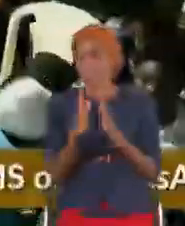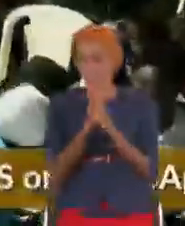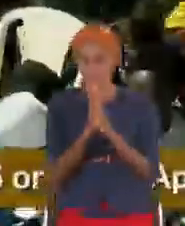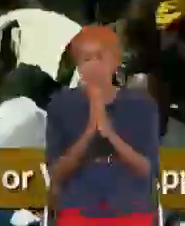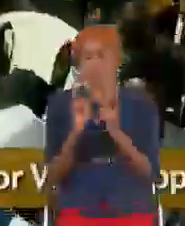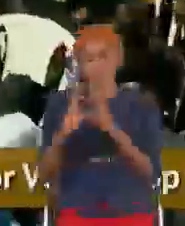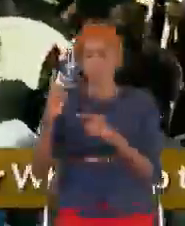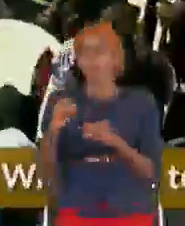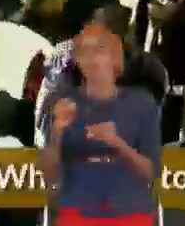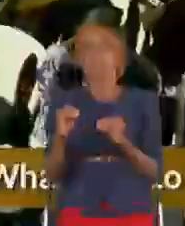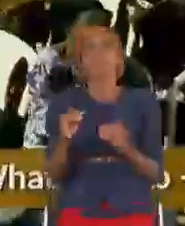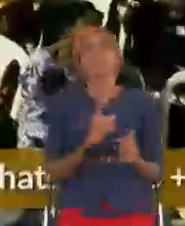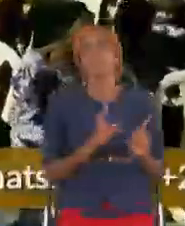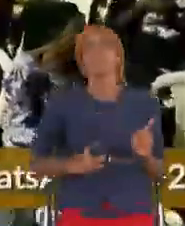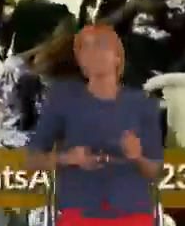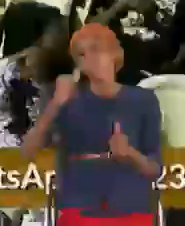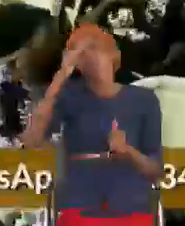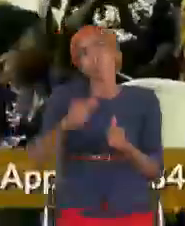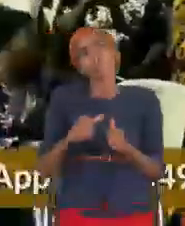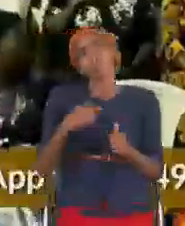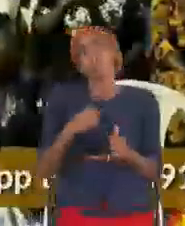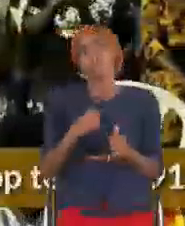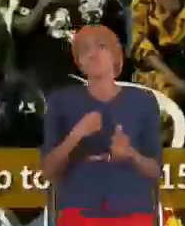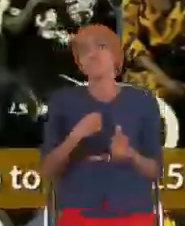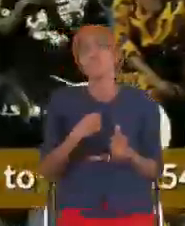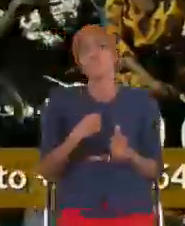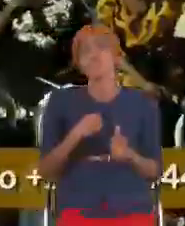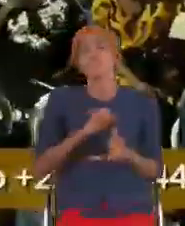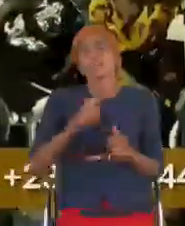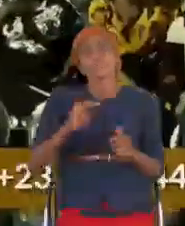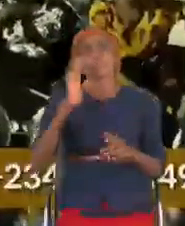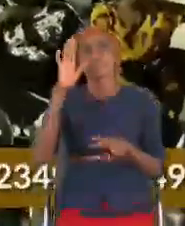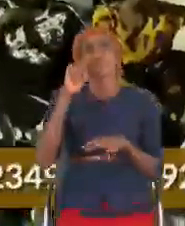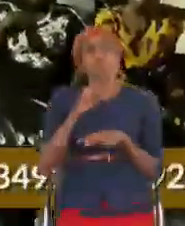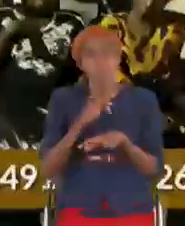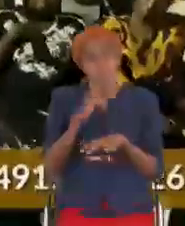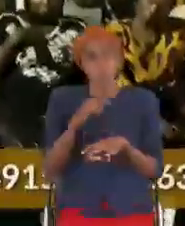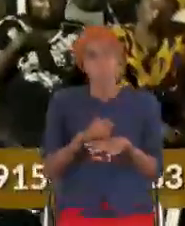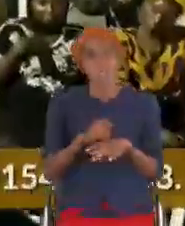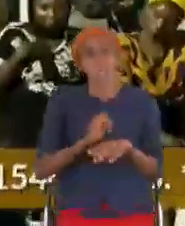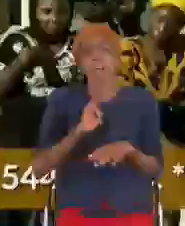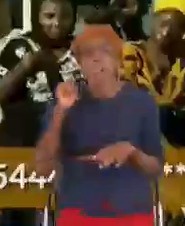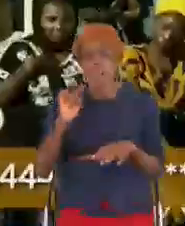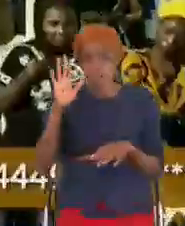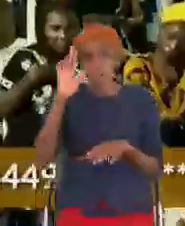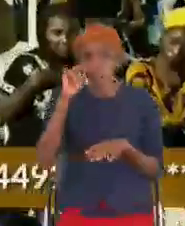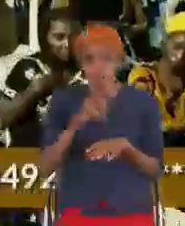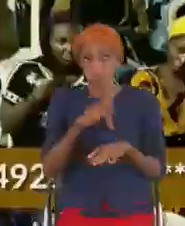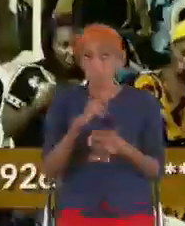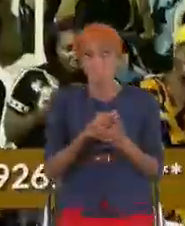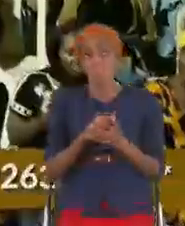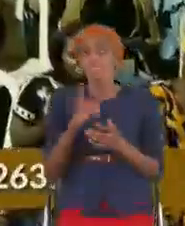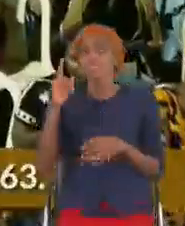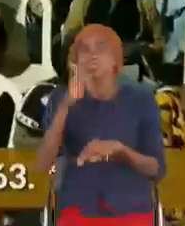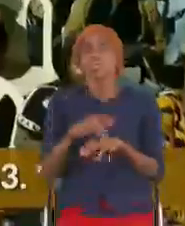oh Lord, remember me. I need your touch. I need your touch. The touch